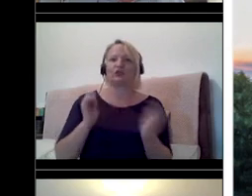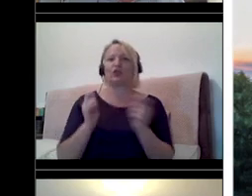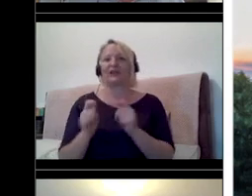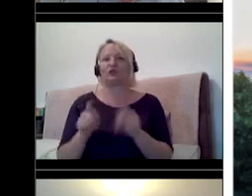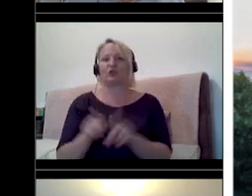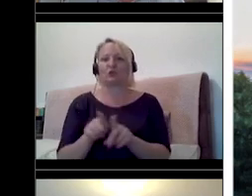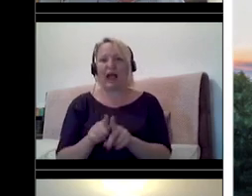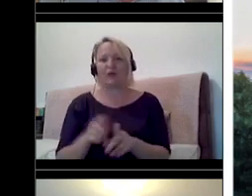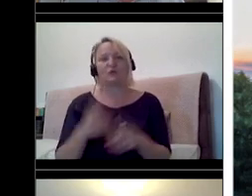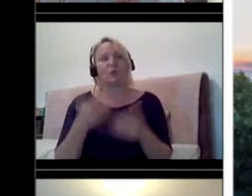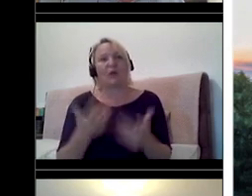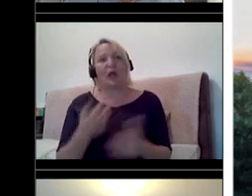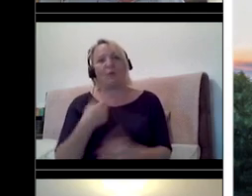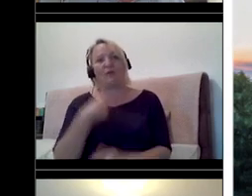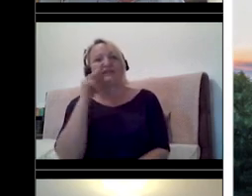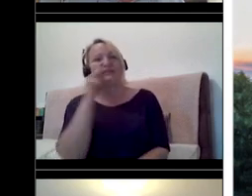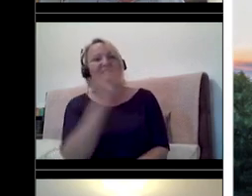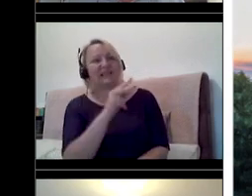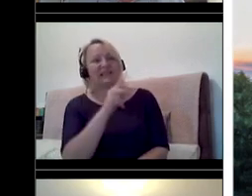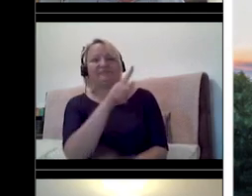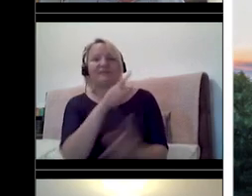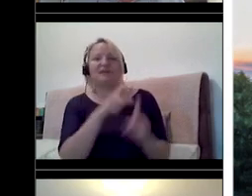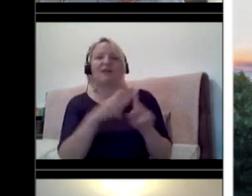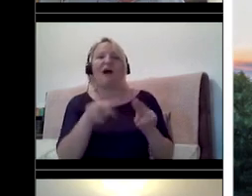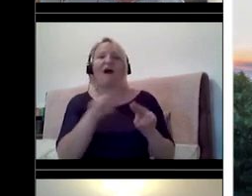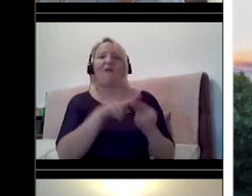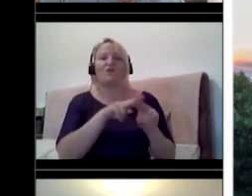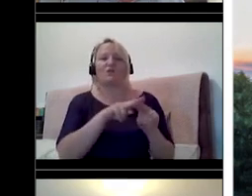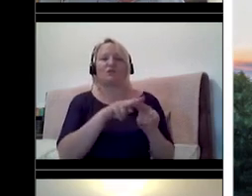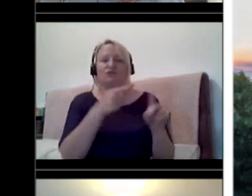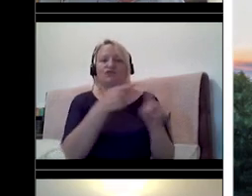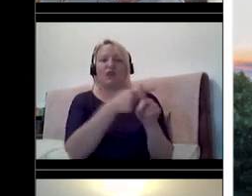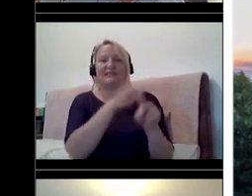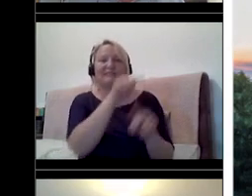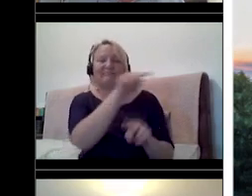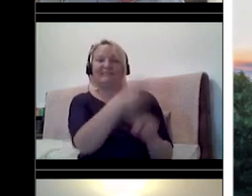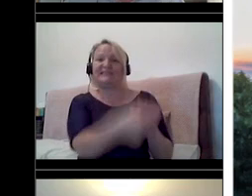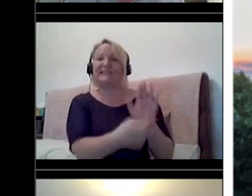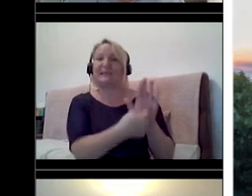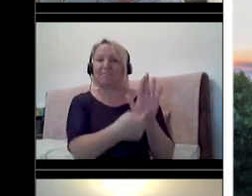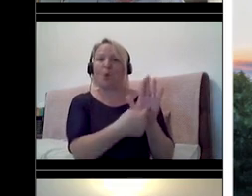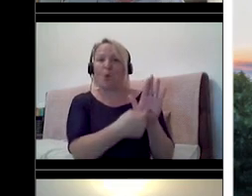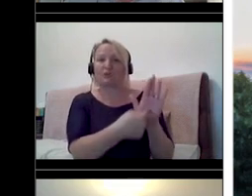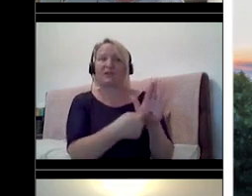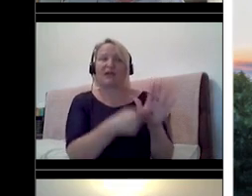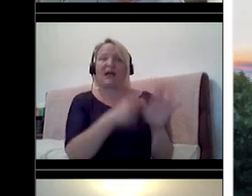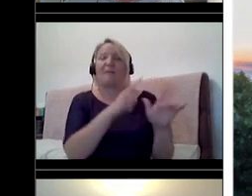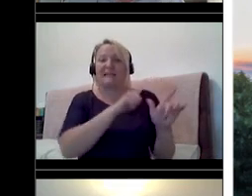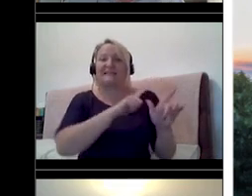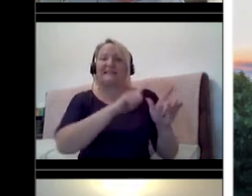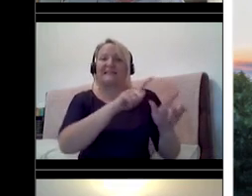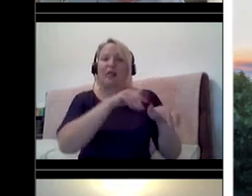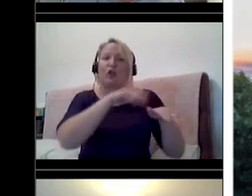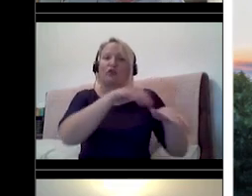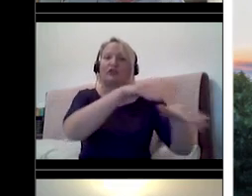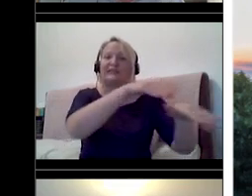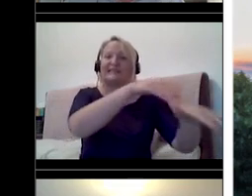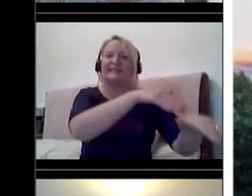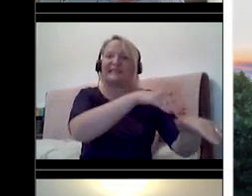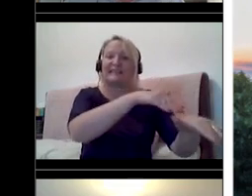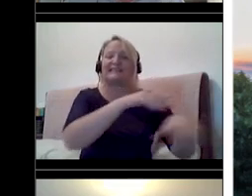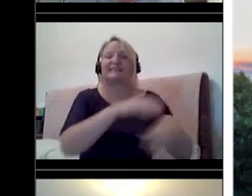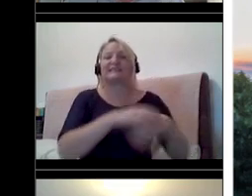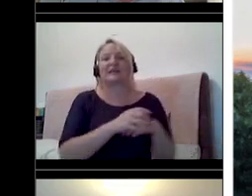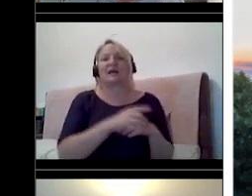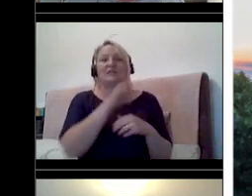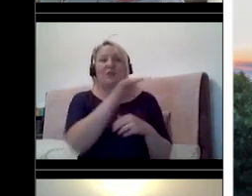Crossing remains as important as ever and actually remains as congested as ever. And therefore, that really leads us